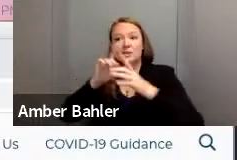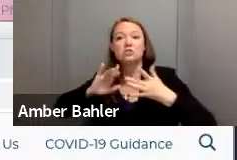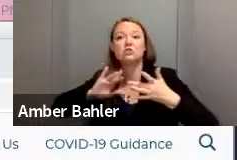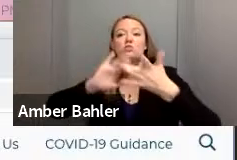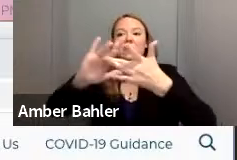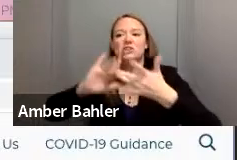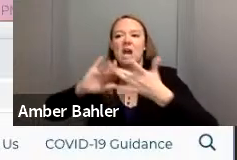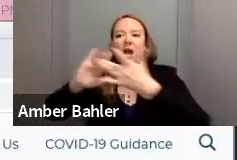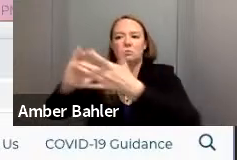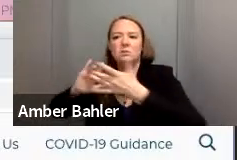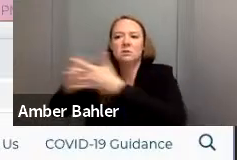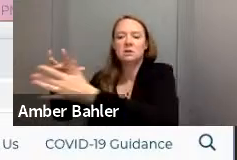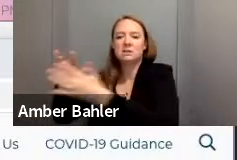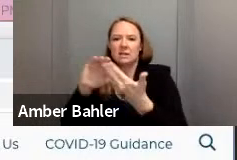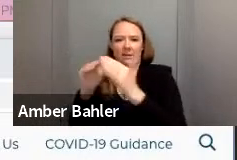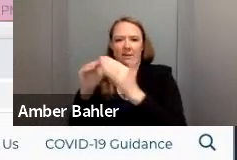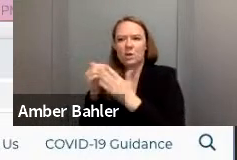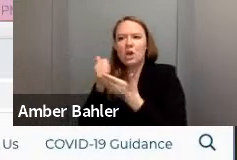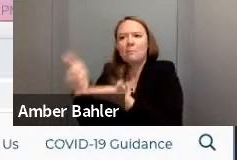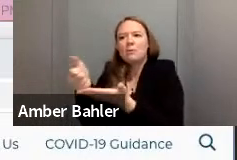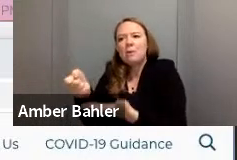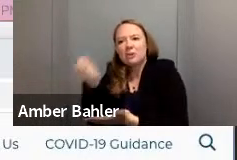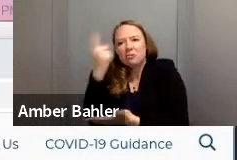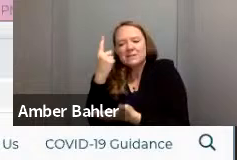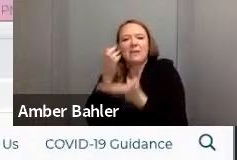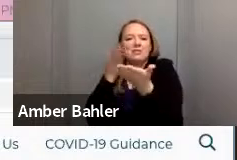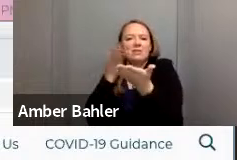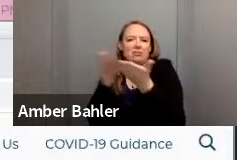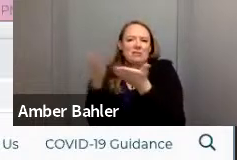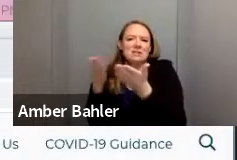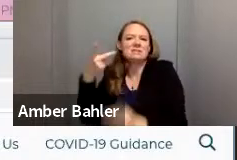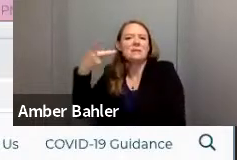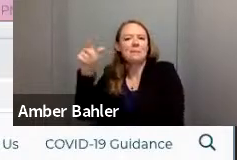better understanding of the services. So I think that